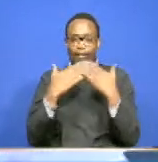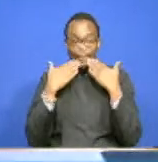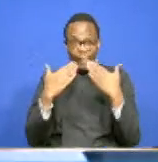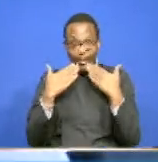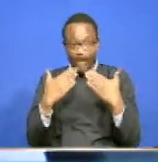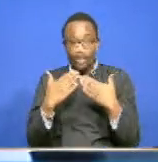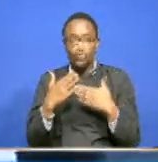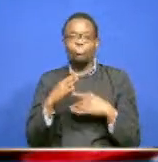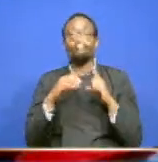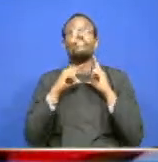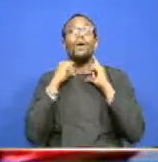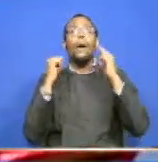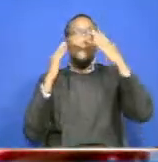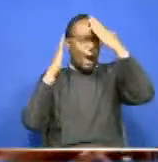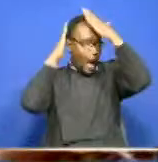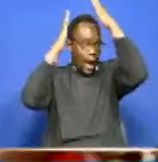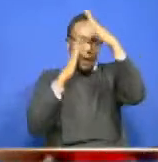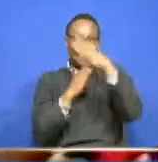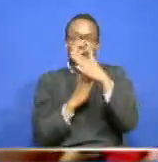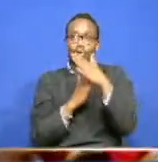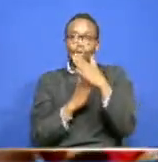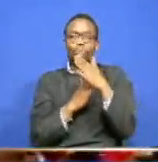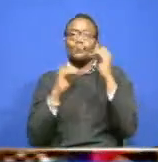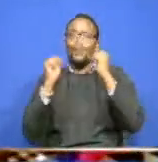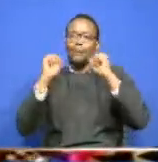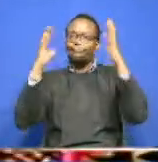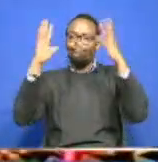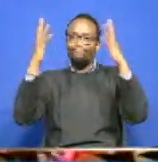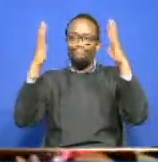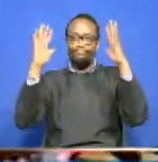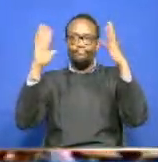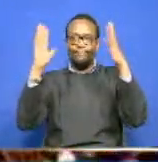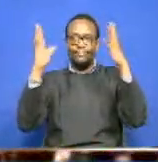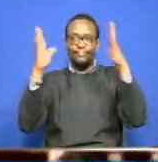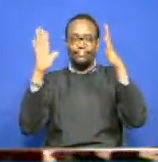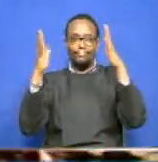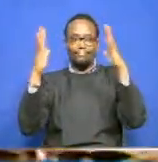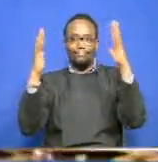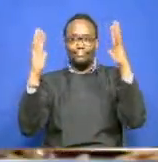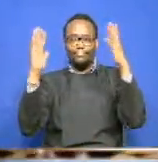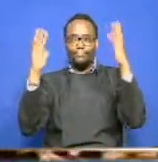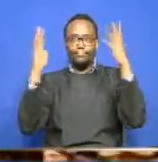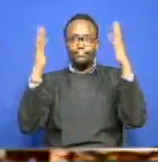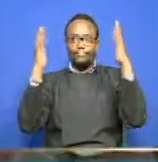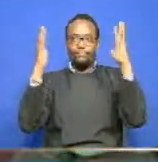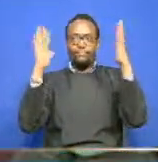you, Your Grace. Yes, we can celebrate the Reverend Manje and his family.